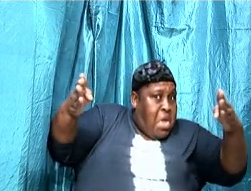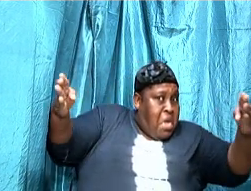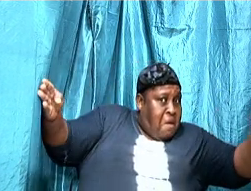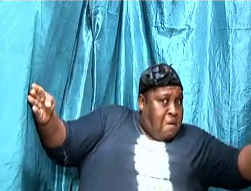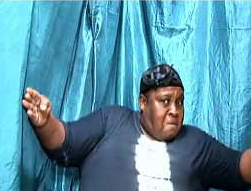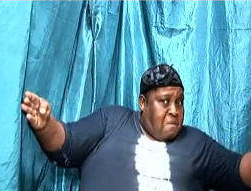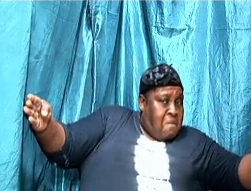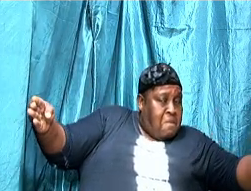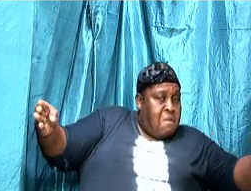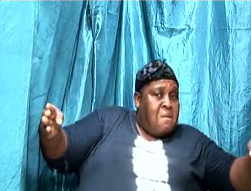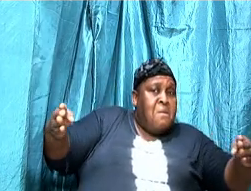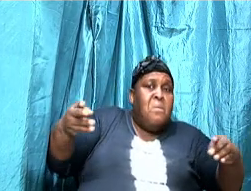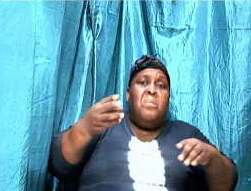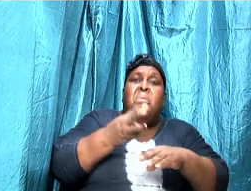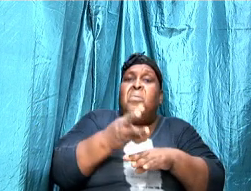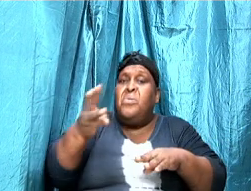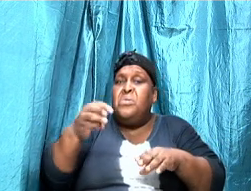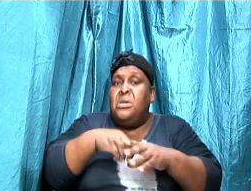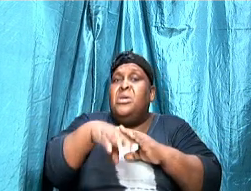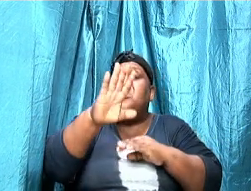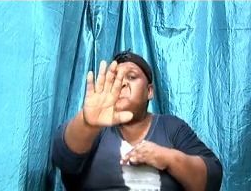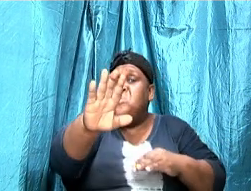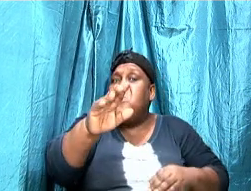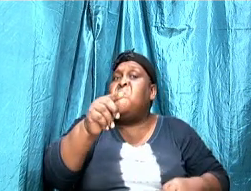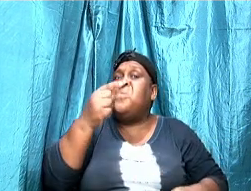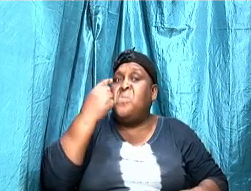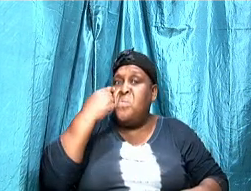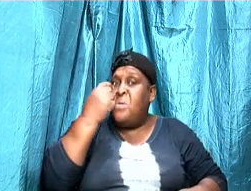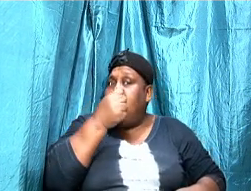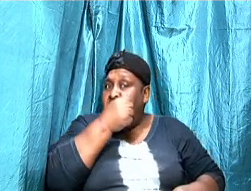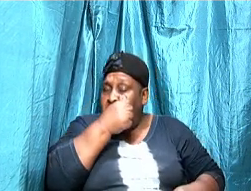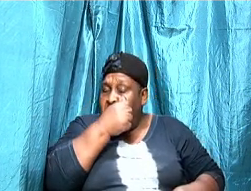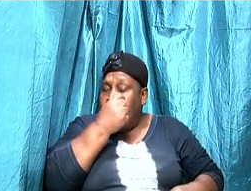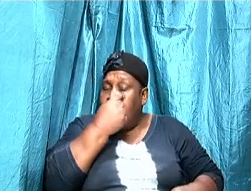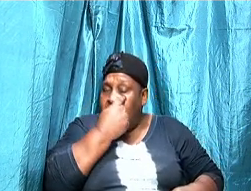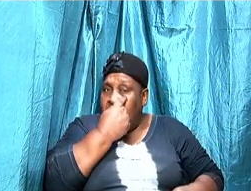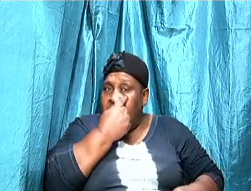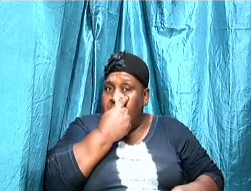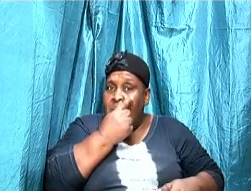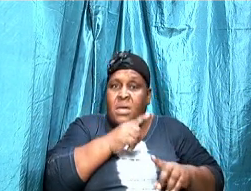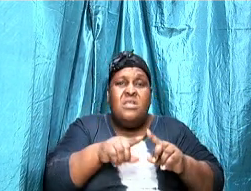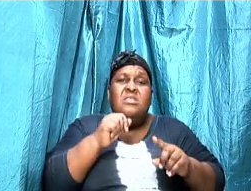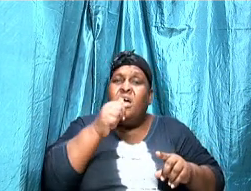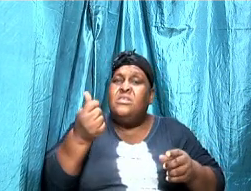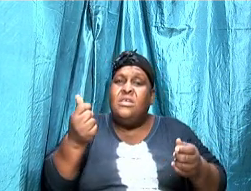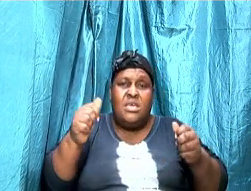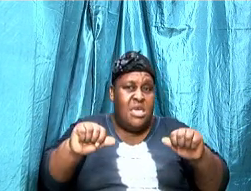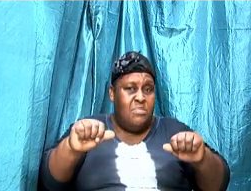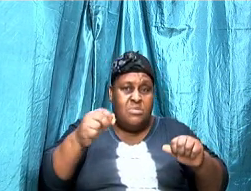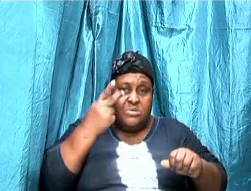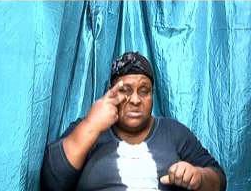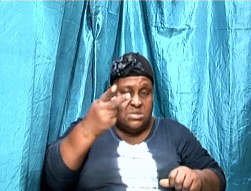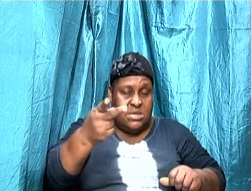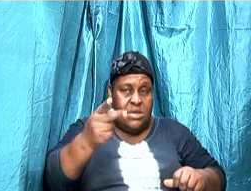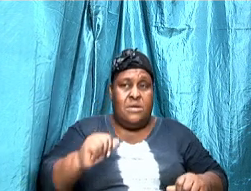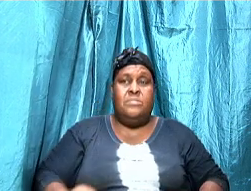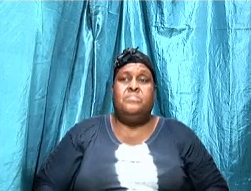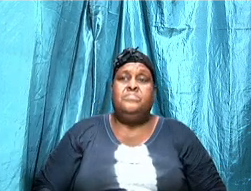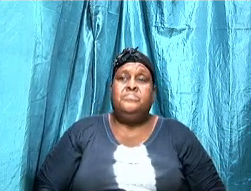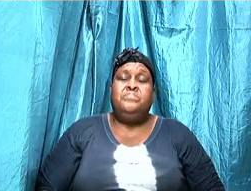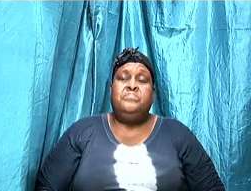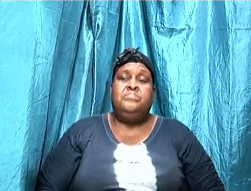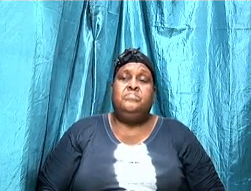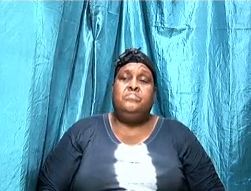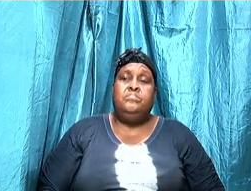eyes. And so this is the behavior of hypocrites, or what, you know, scholars call